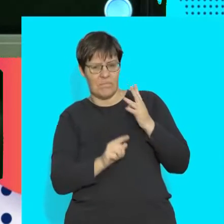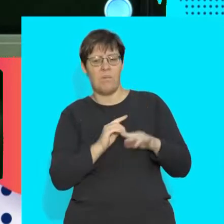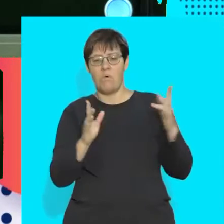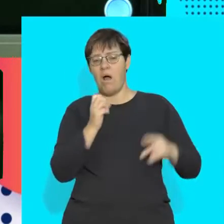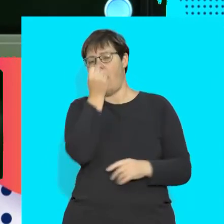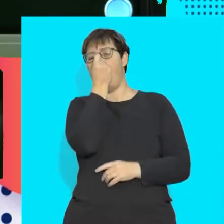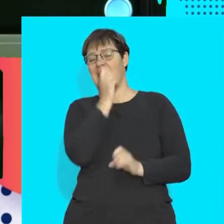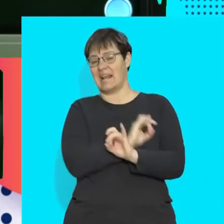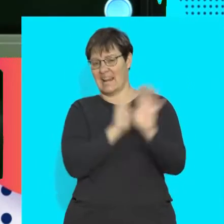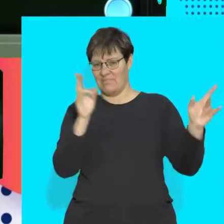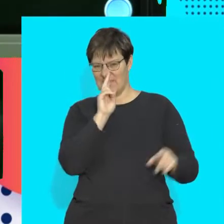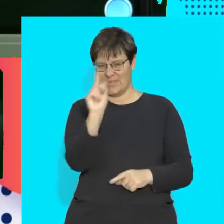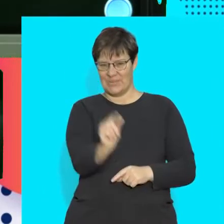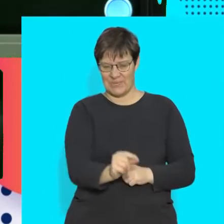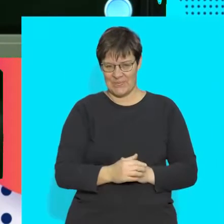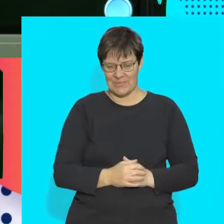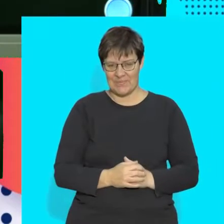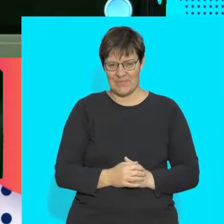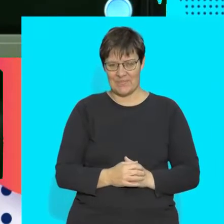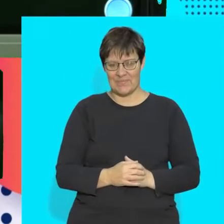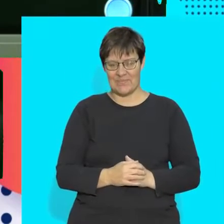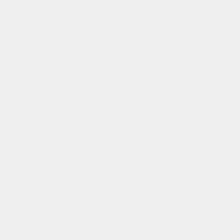make this make sense for you. So I'll see you in a couple of minutes.